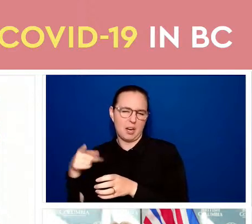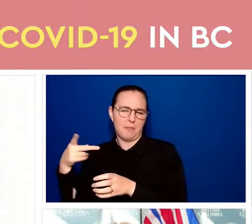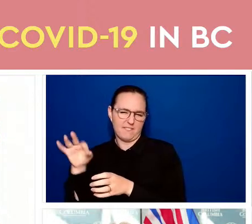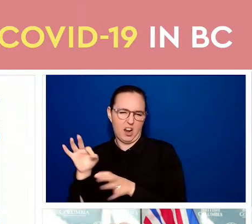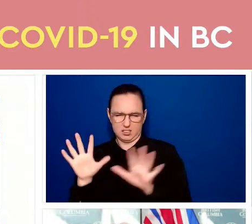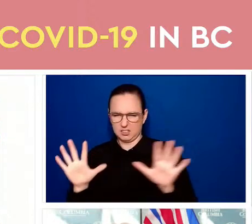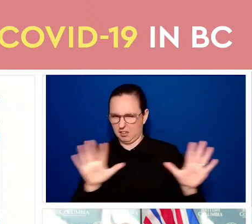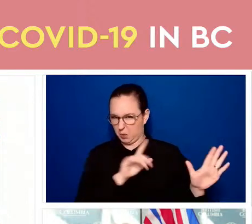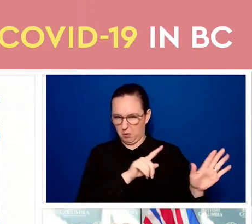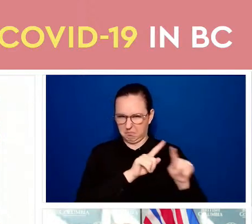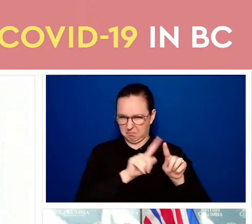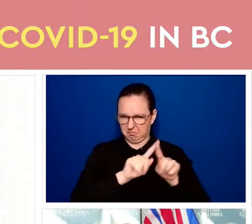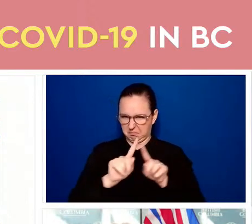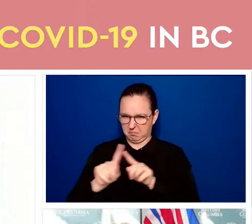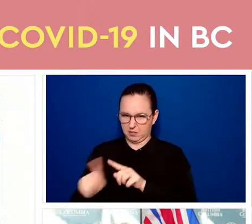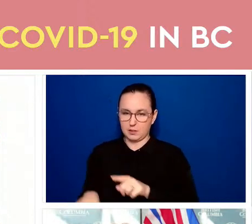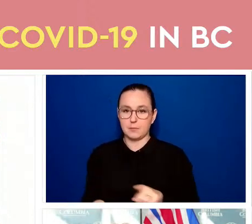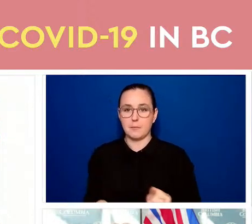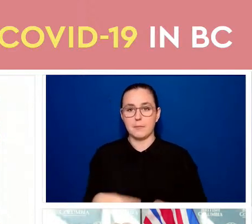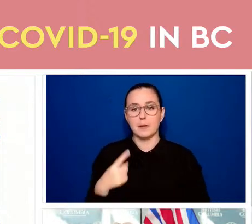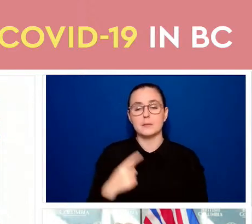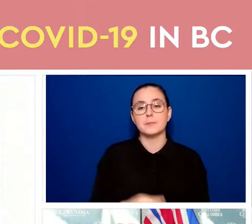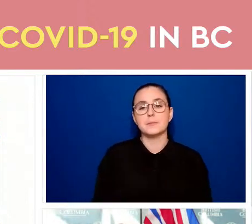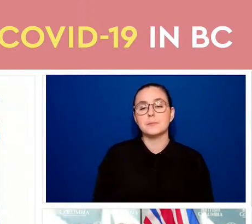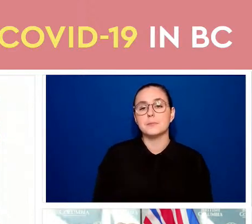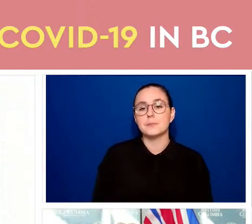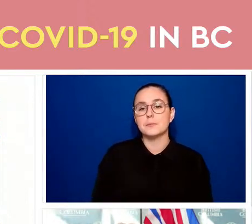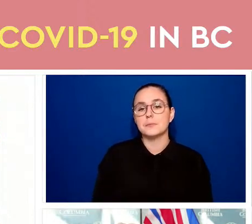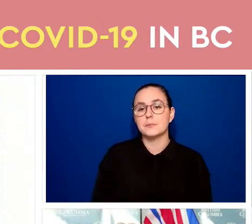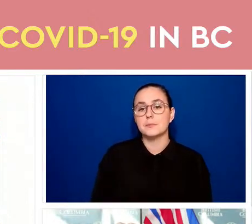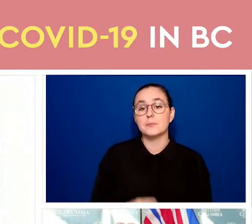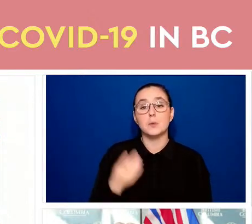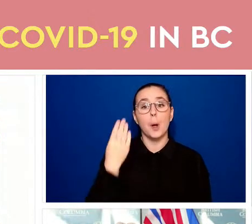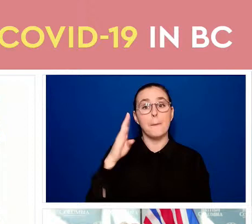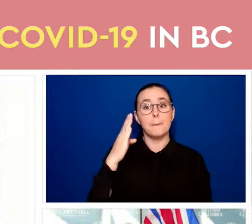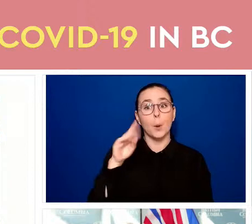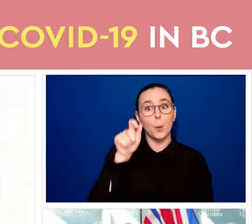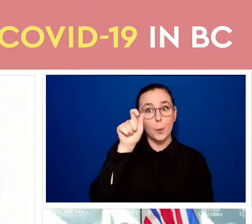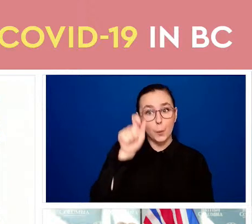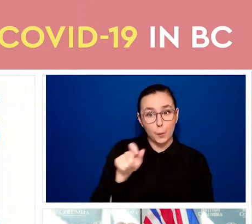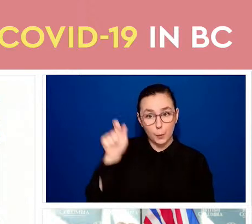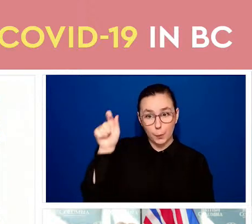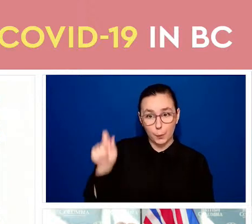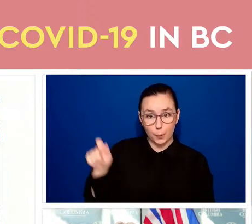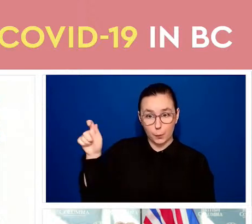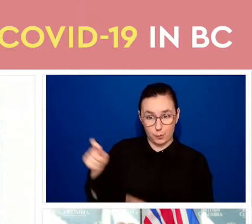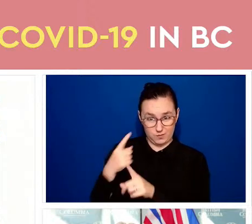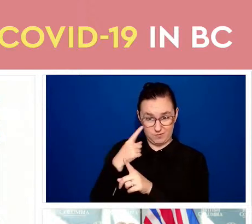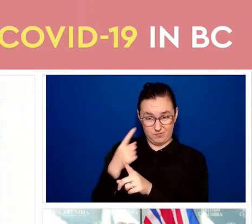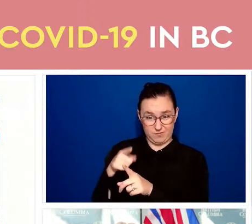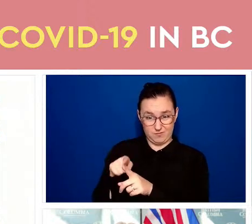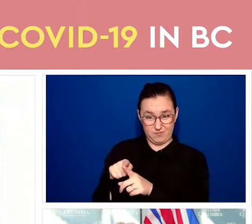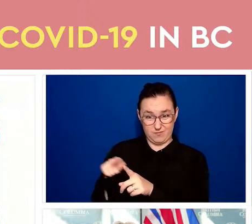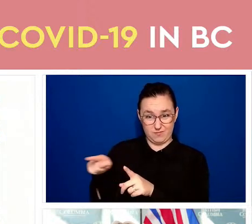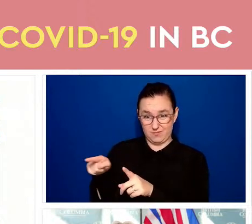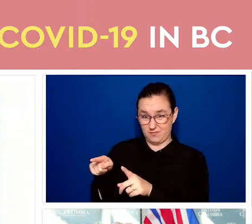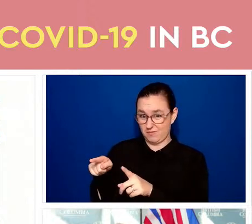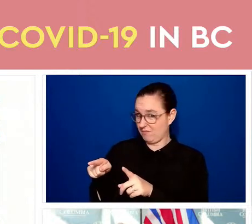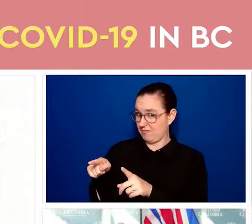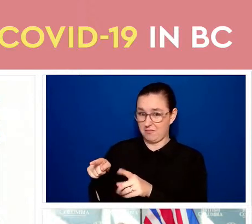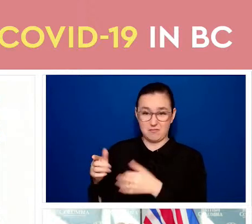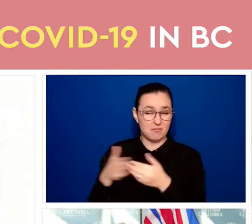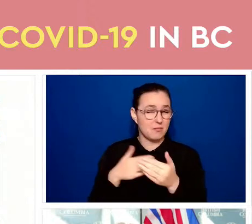right-hand side and the blue lines is that with all of these combinations across the age groups in British Columbia